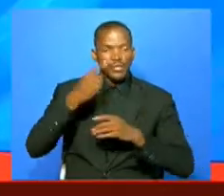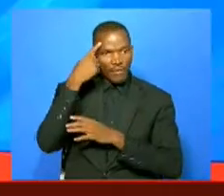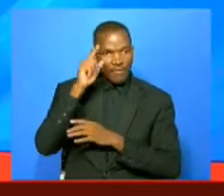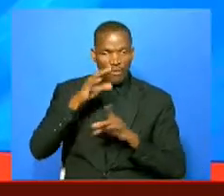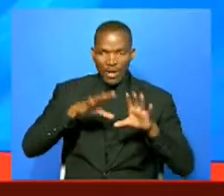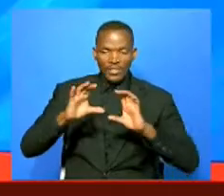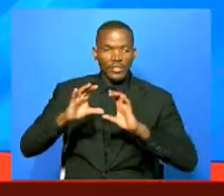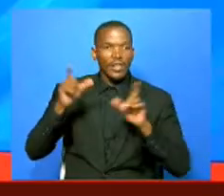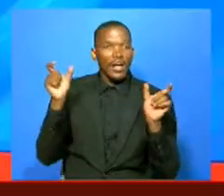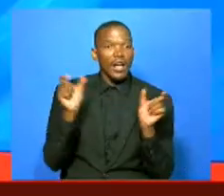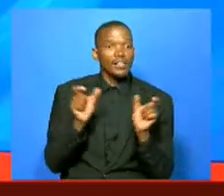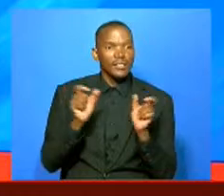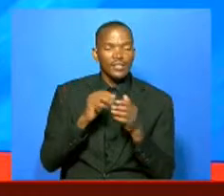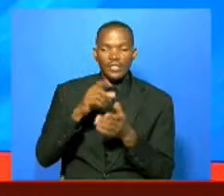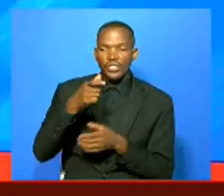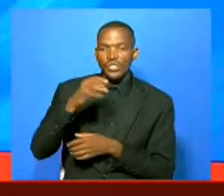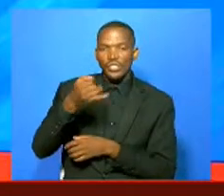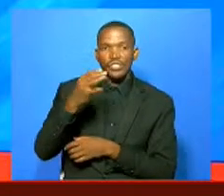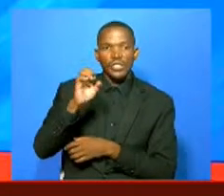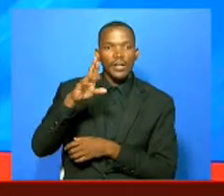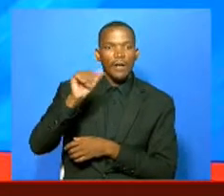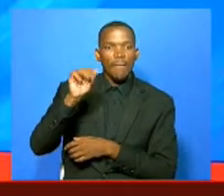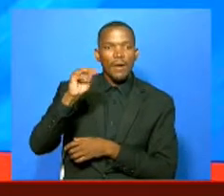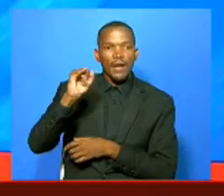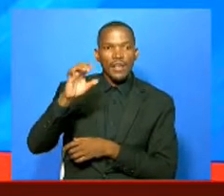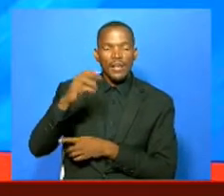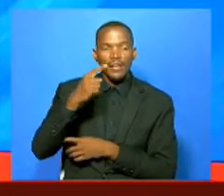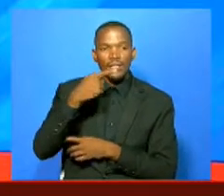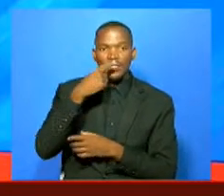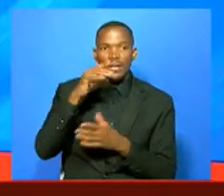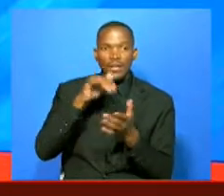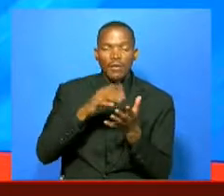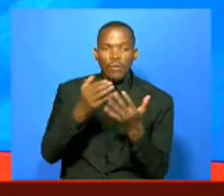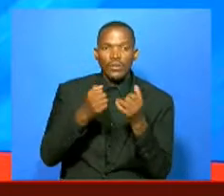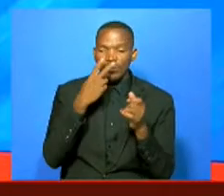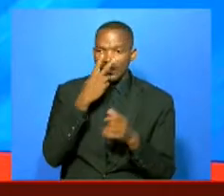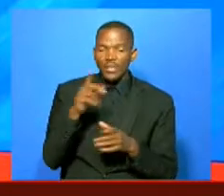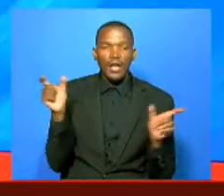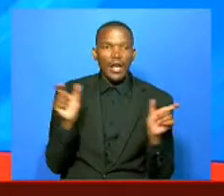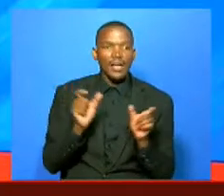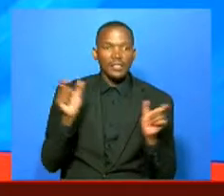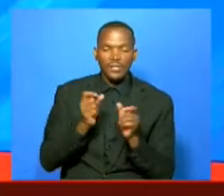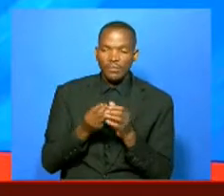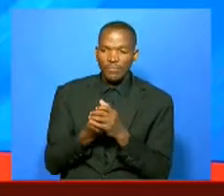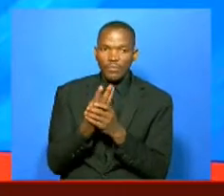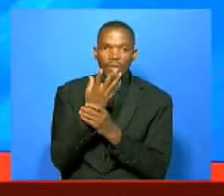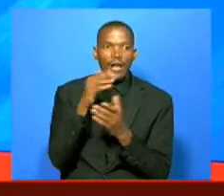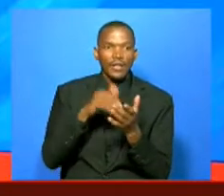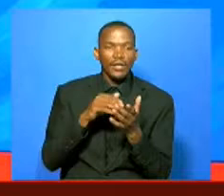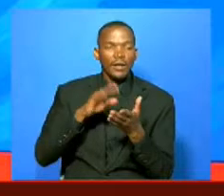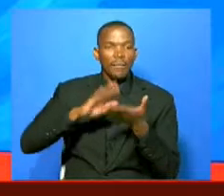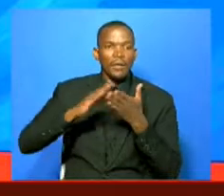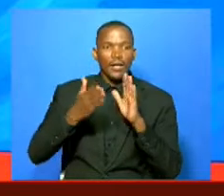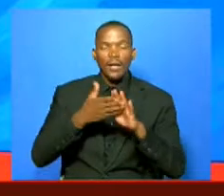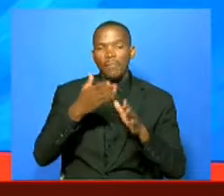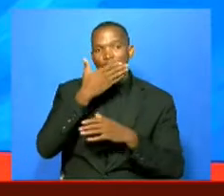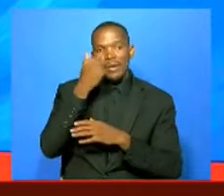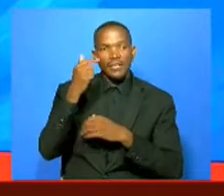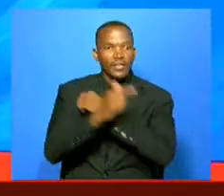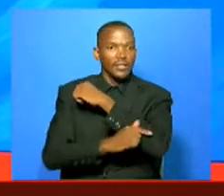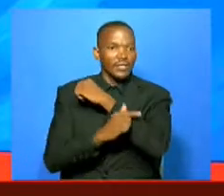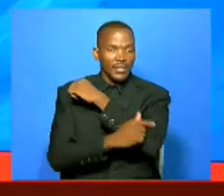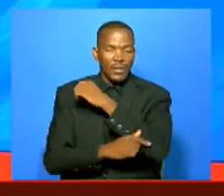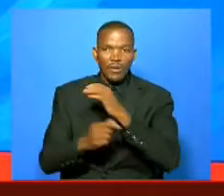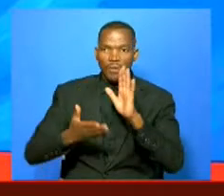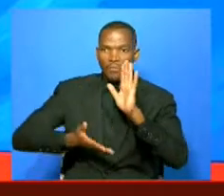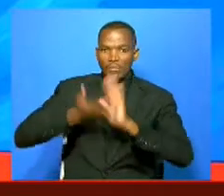ya gantsi re jeremaya tb a re maikaelelo a bone ke go bona kgaolo ya gantsi e ntsha tlhogo mo go nne nngwe ya ditoropo tse di gaisang